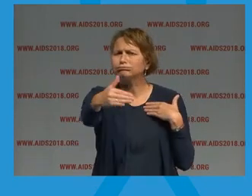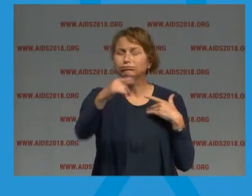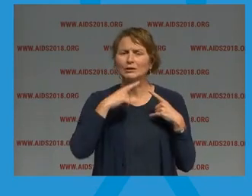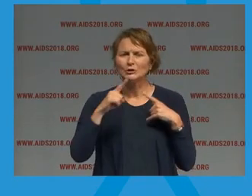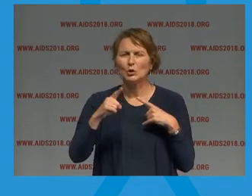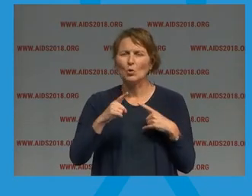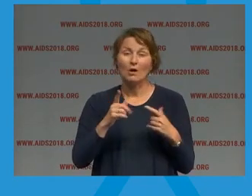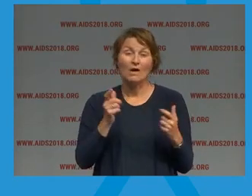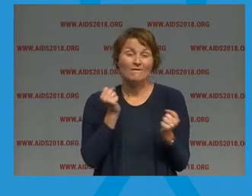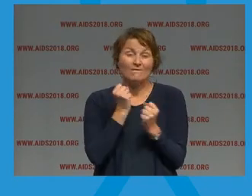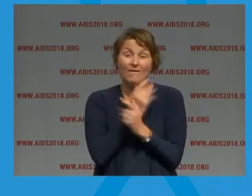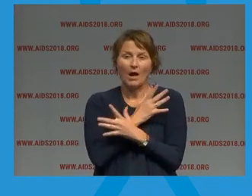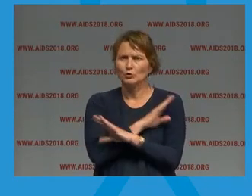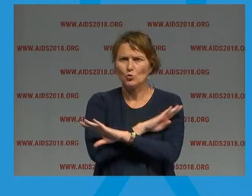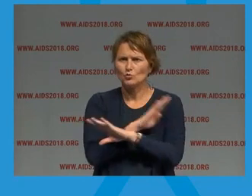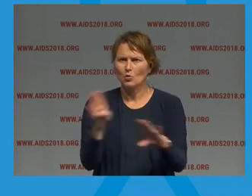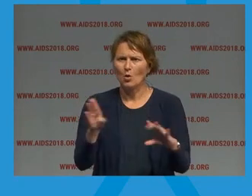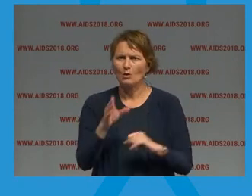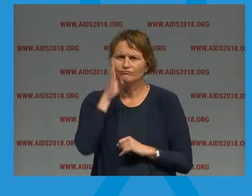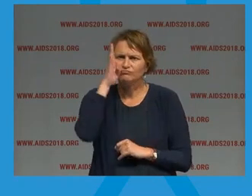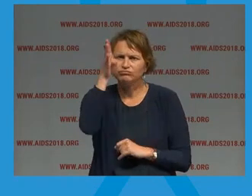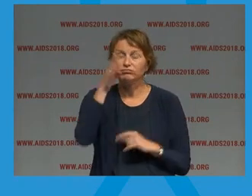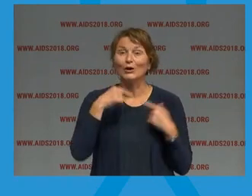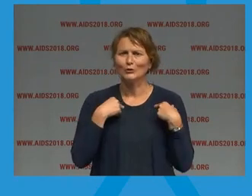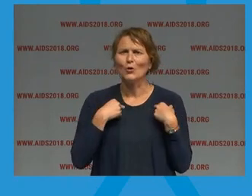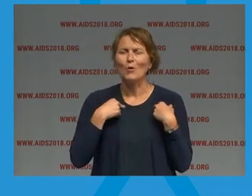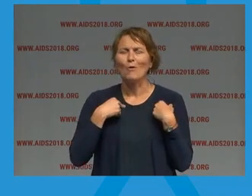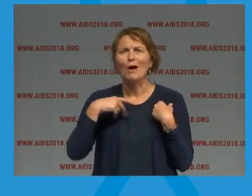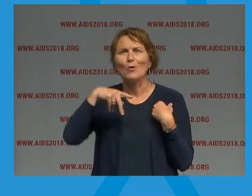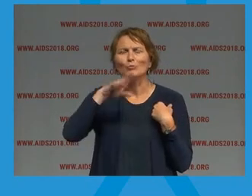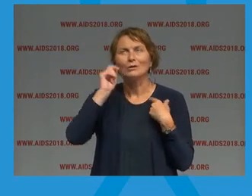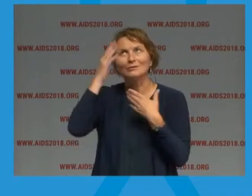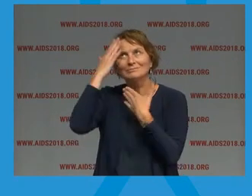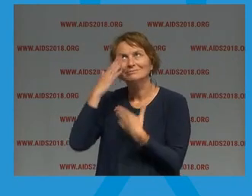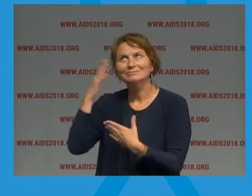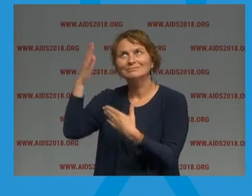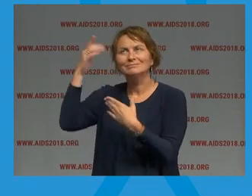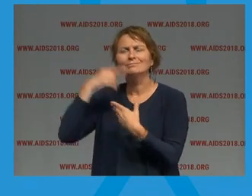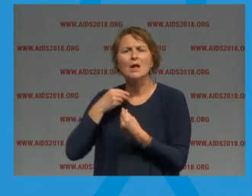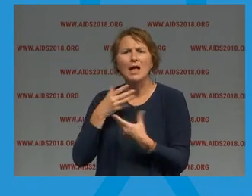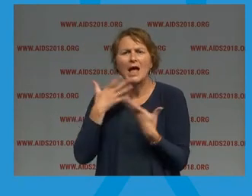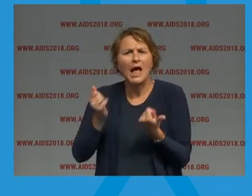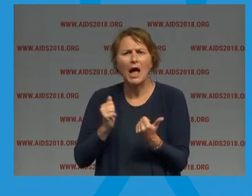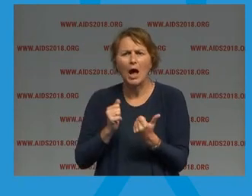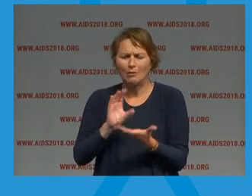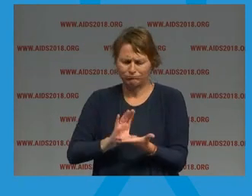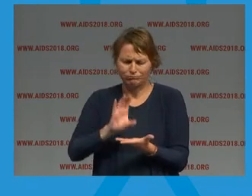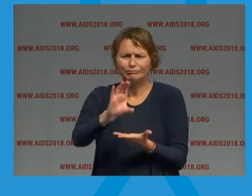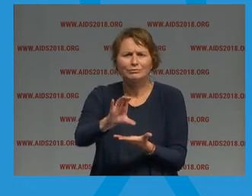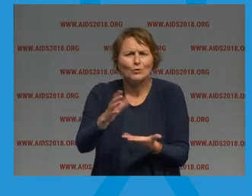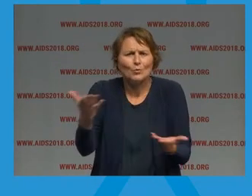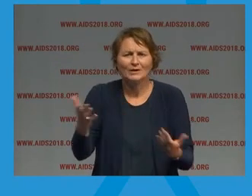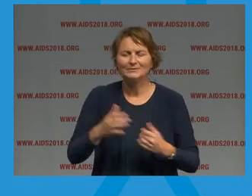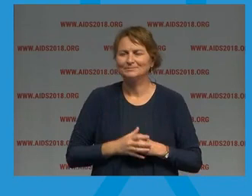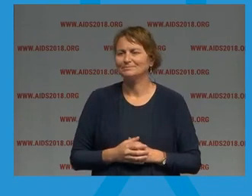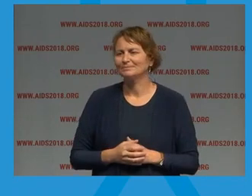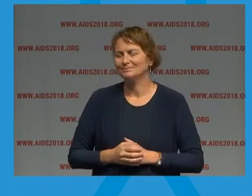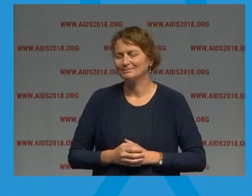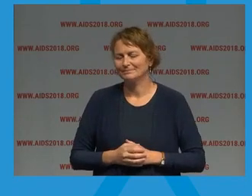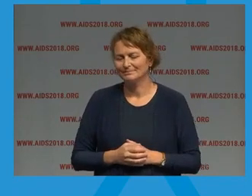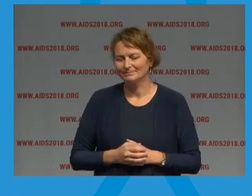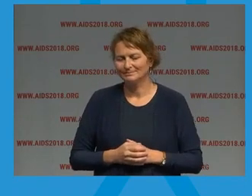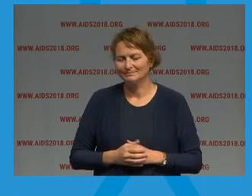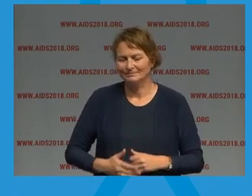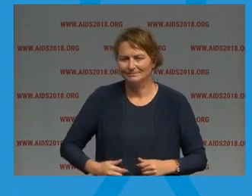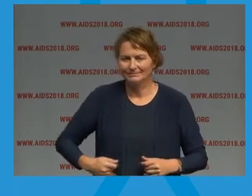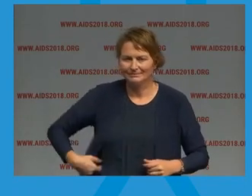fearless fight, in the fearless legacy of Prudence Mabele? It's